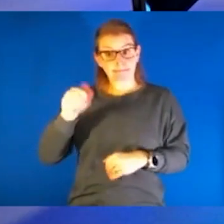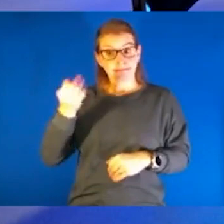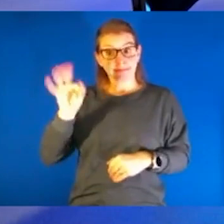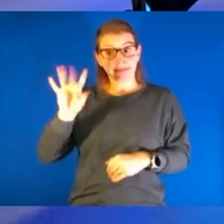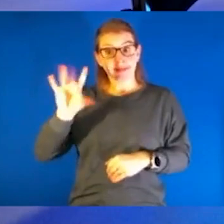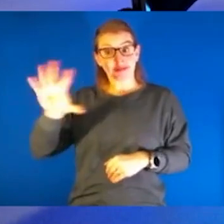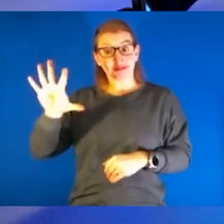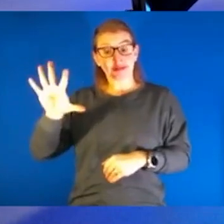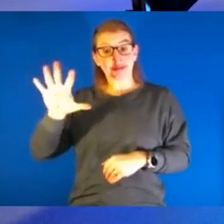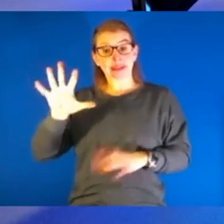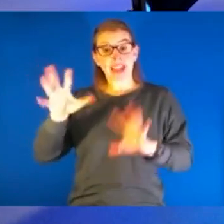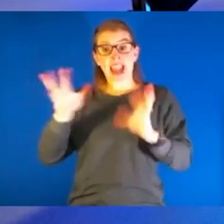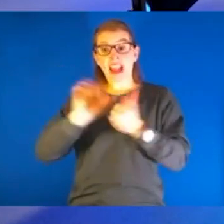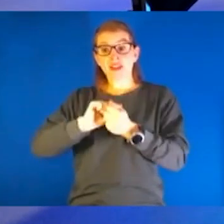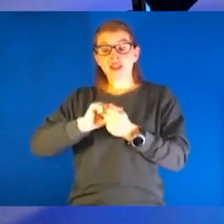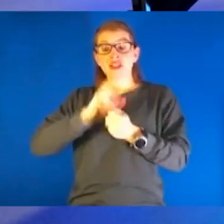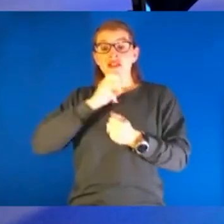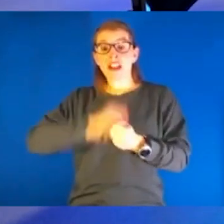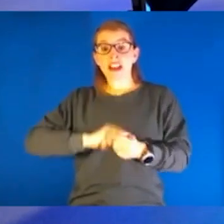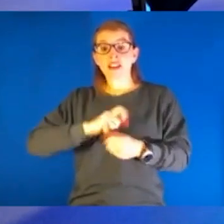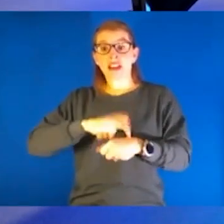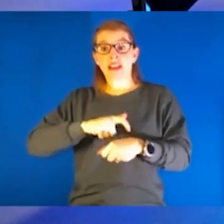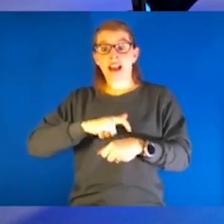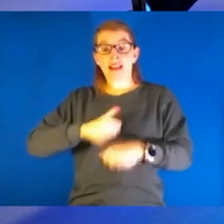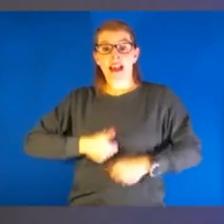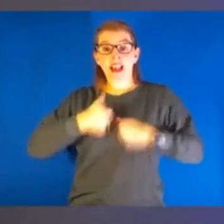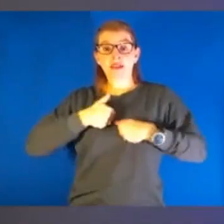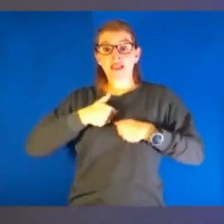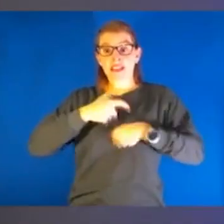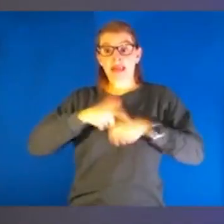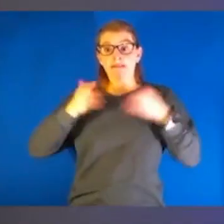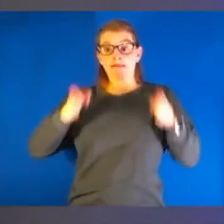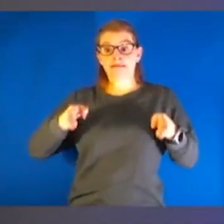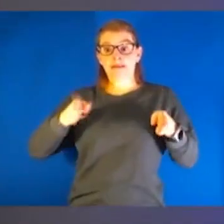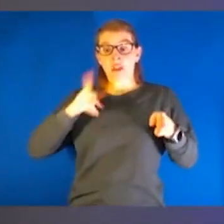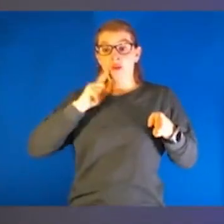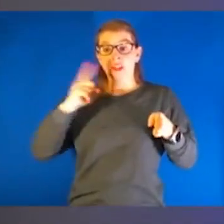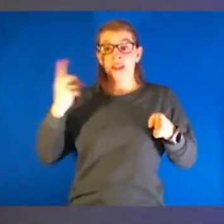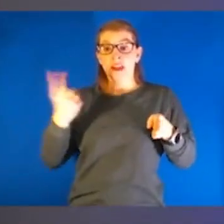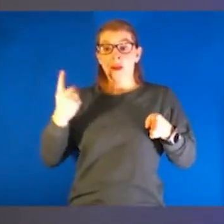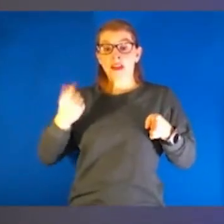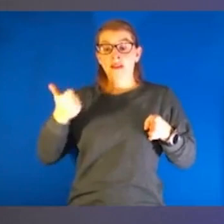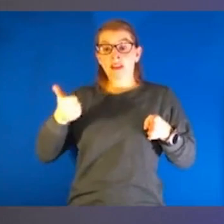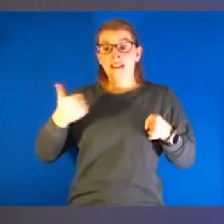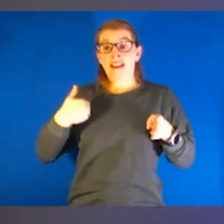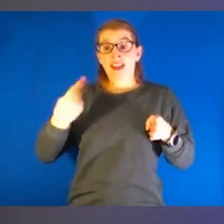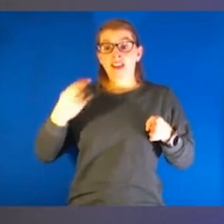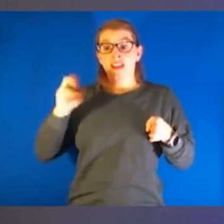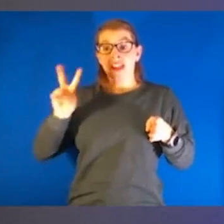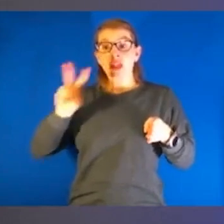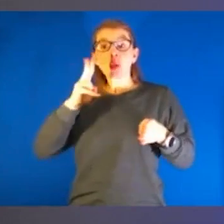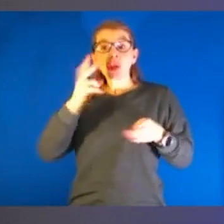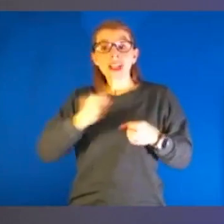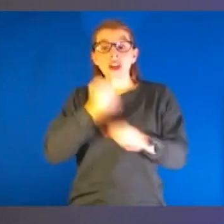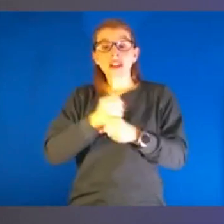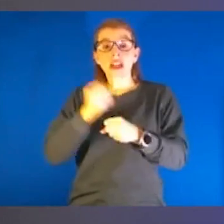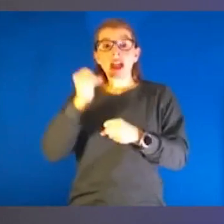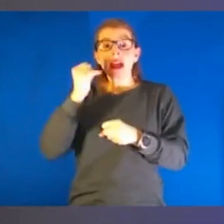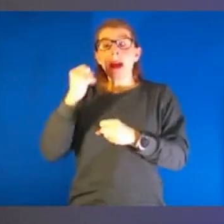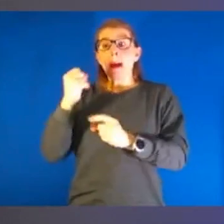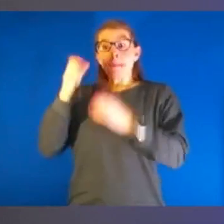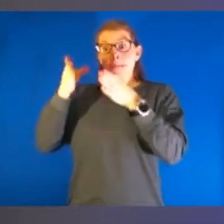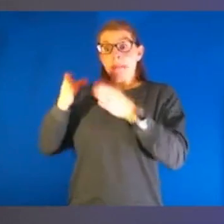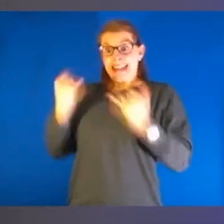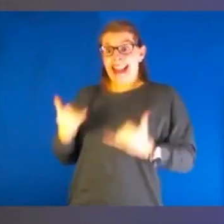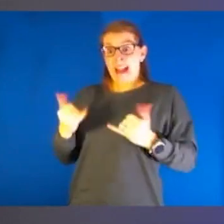expectancy for a person living with HIV was 2 years. Now in 2021, people living with HIV, if they take their meds and their virus is